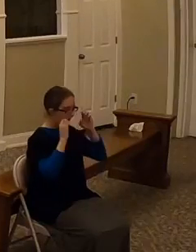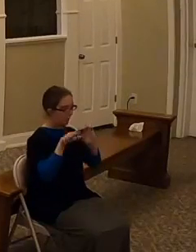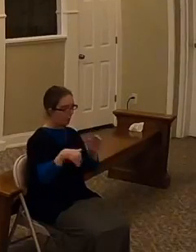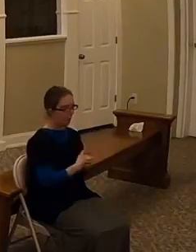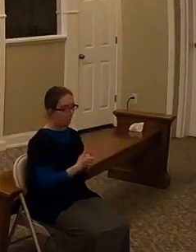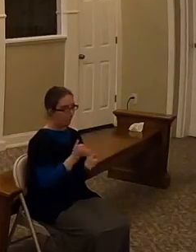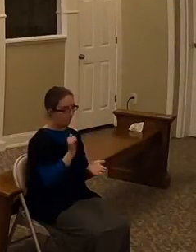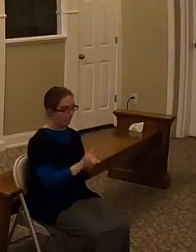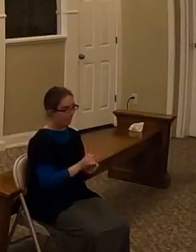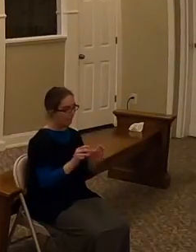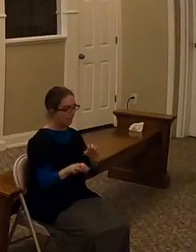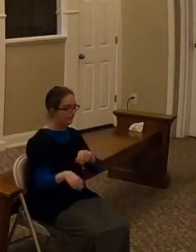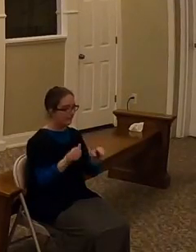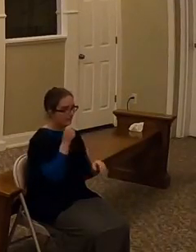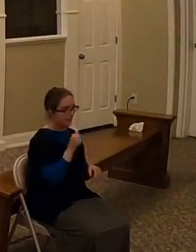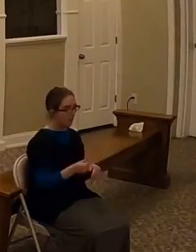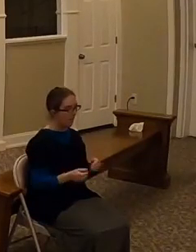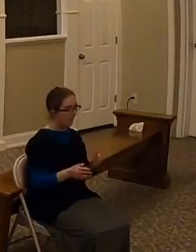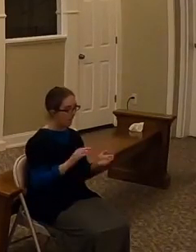that other stuff that don't count.